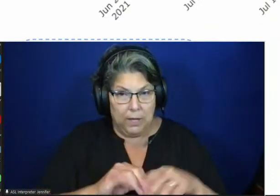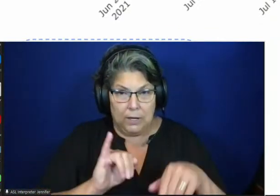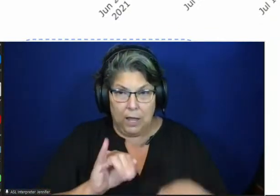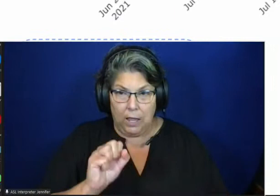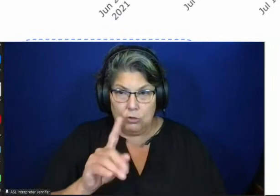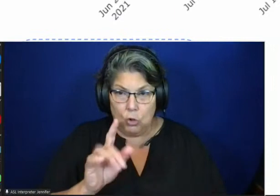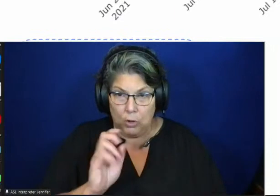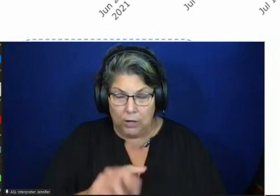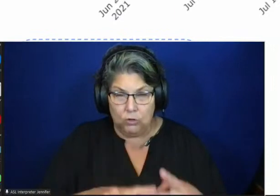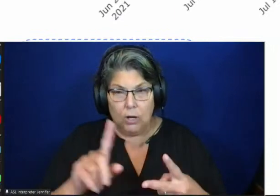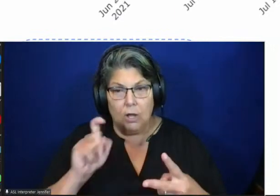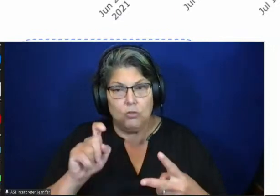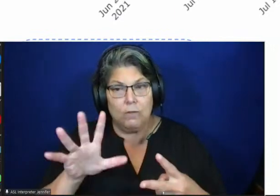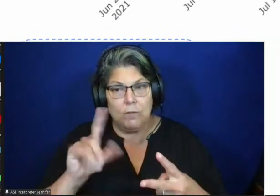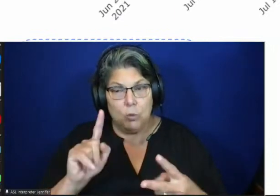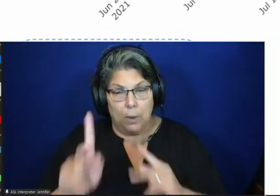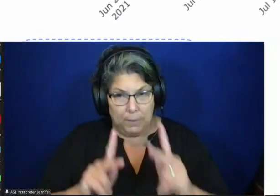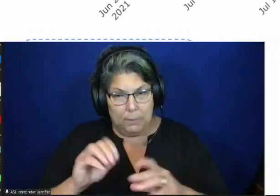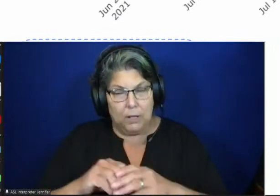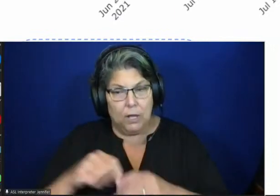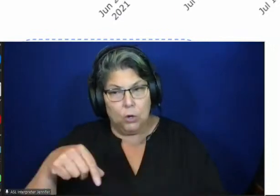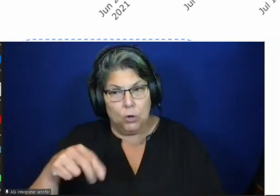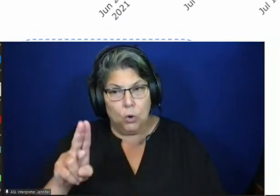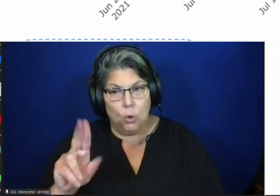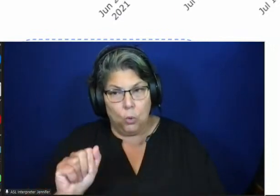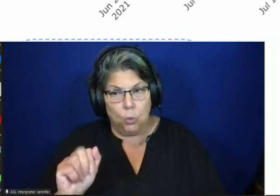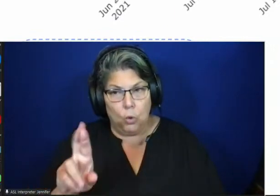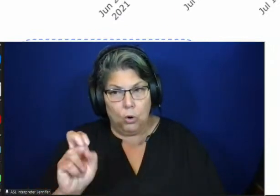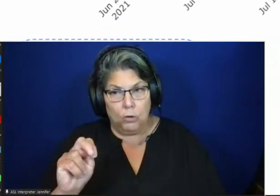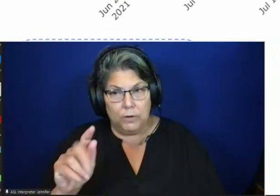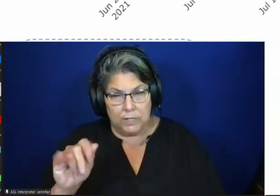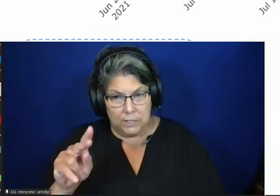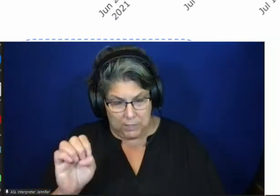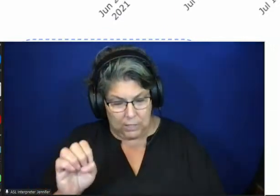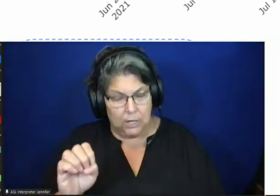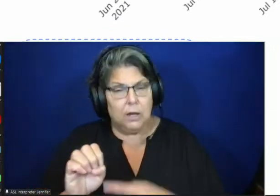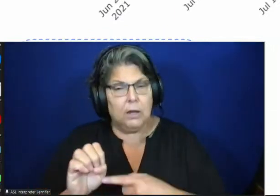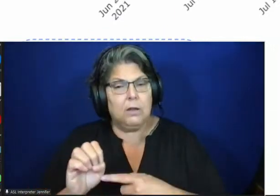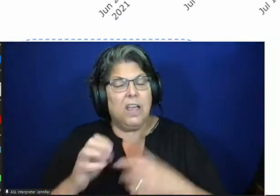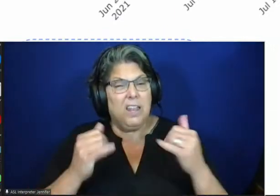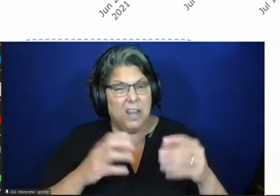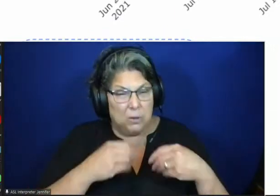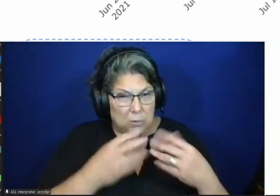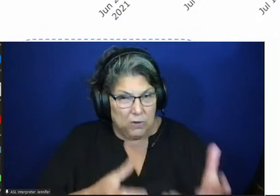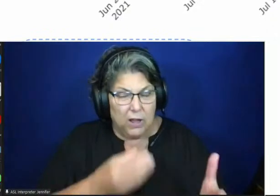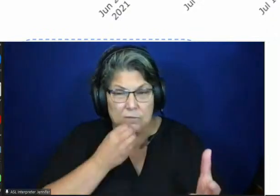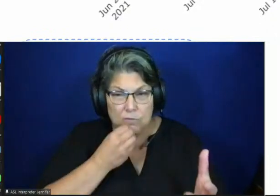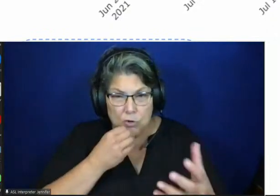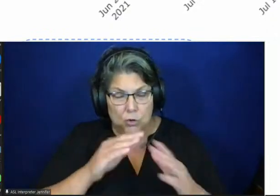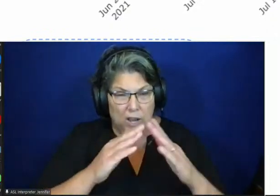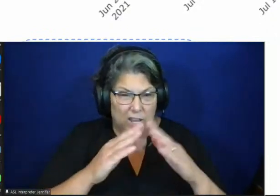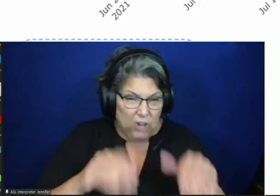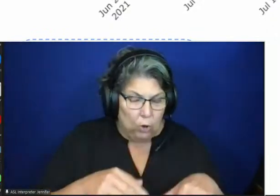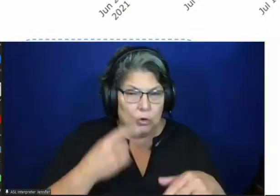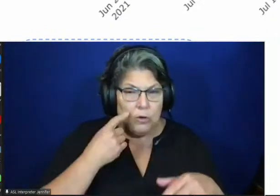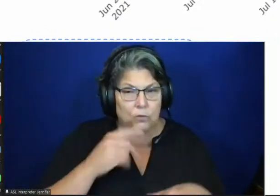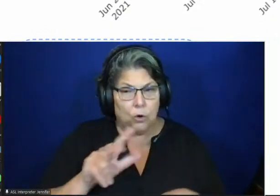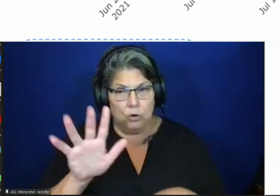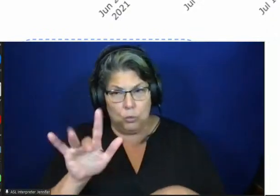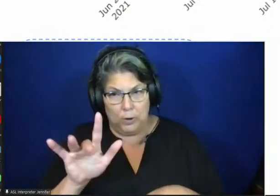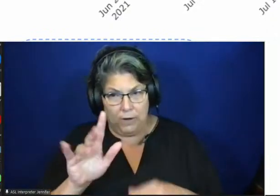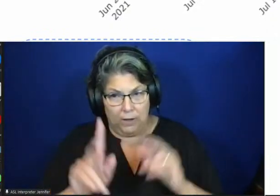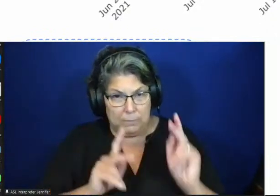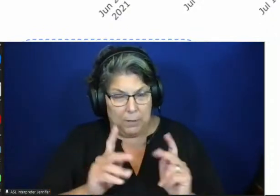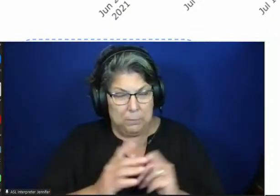151 people in quarantine, and we're currently providing food and shelter for 25 people. Remember that the rates